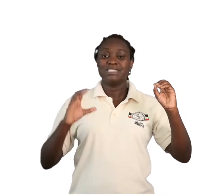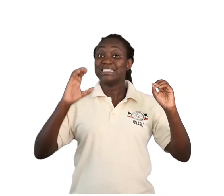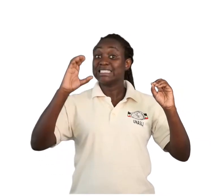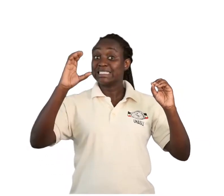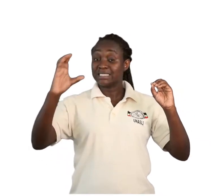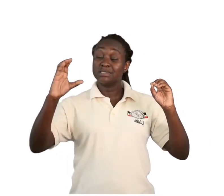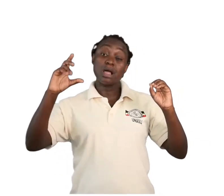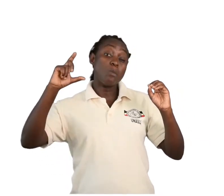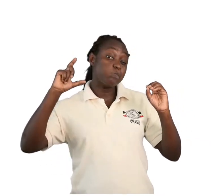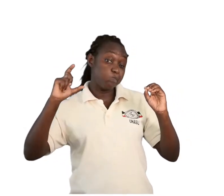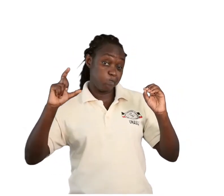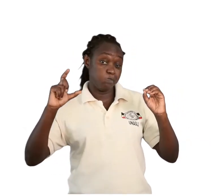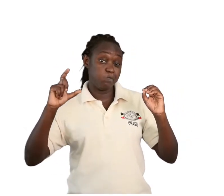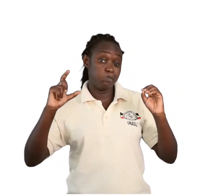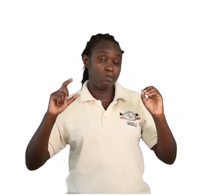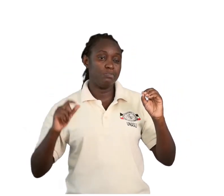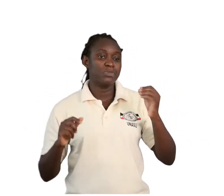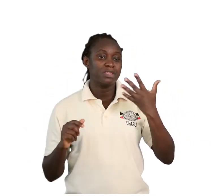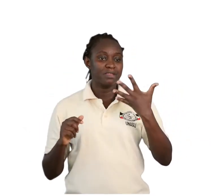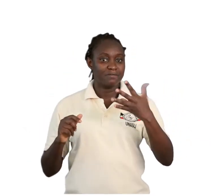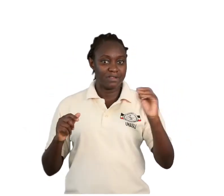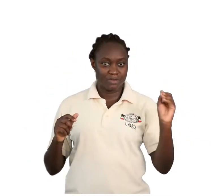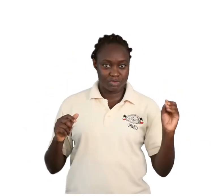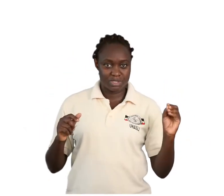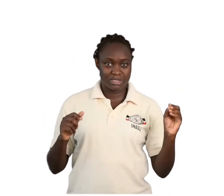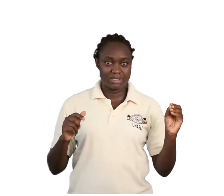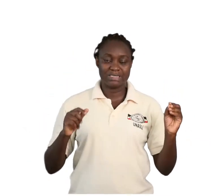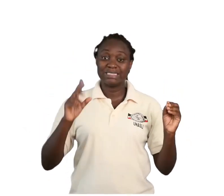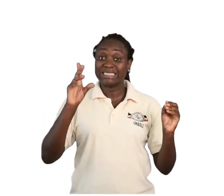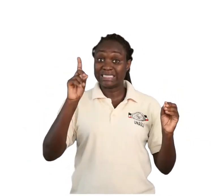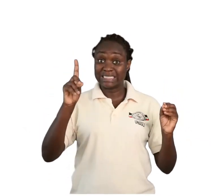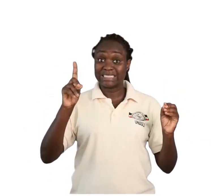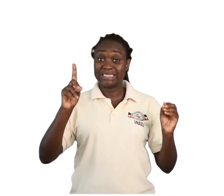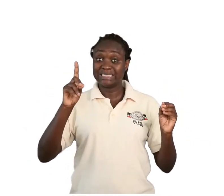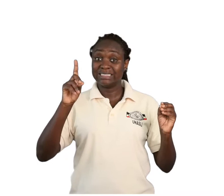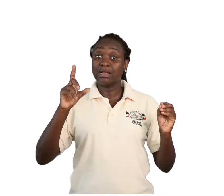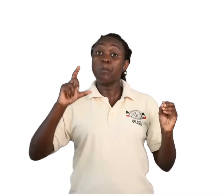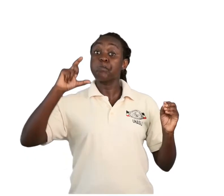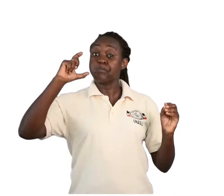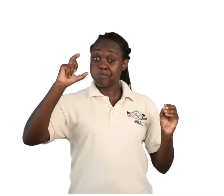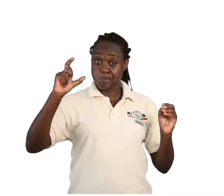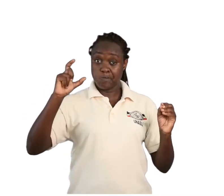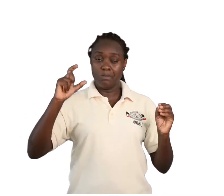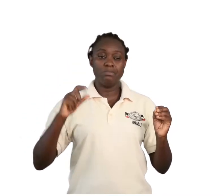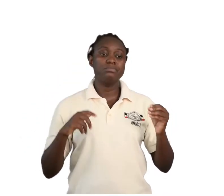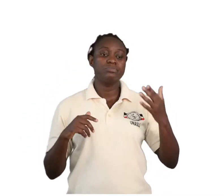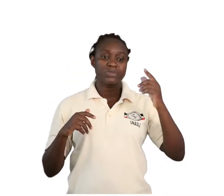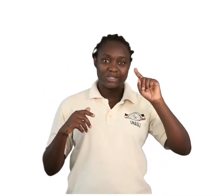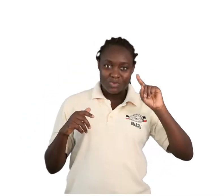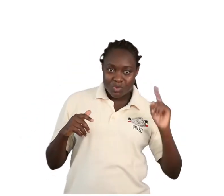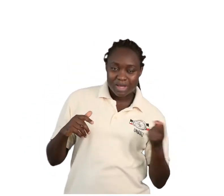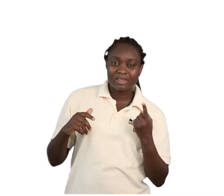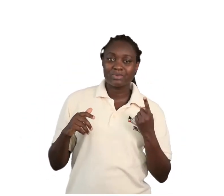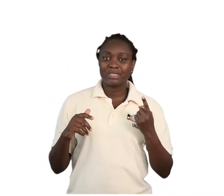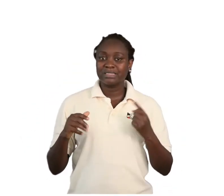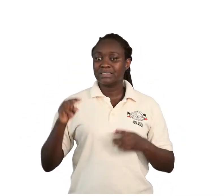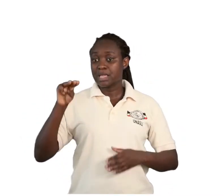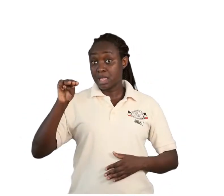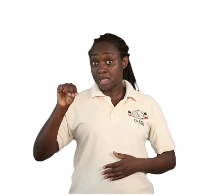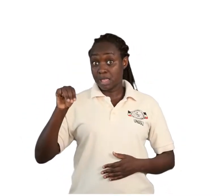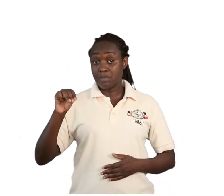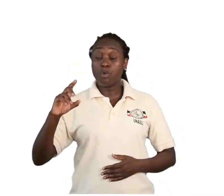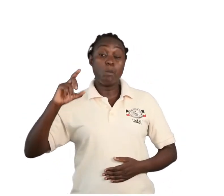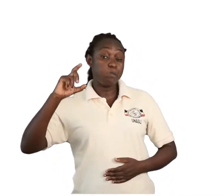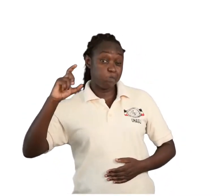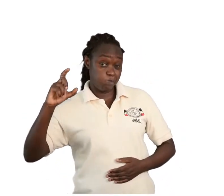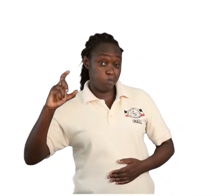C. Then 500, D. Then lastly, 1,000, which is M.